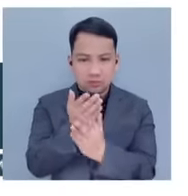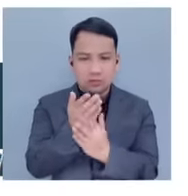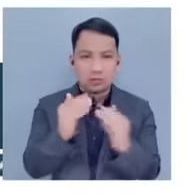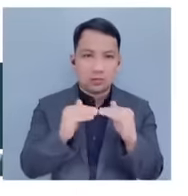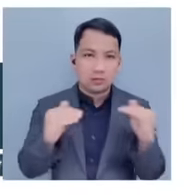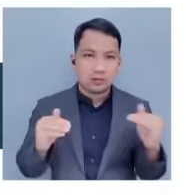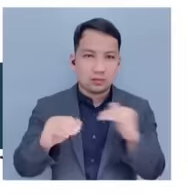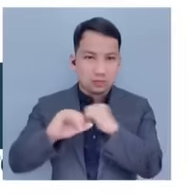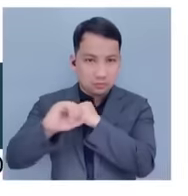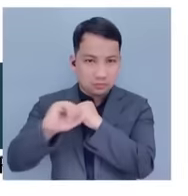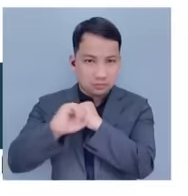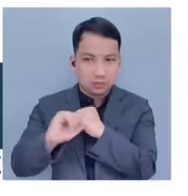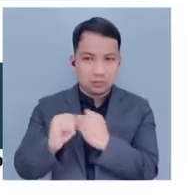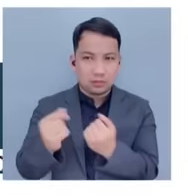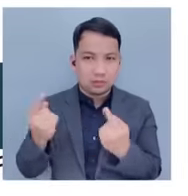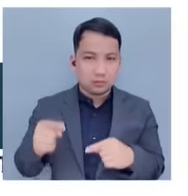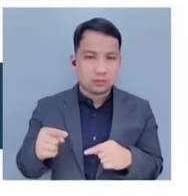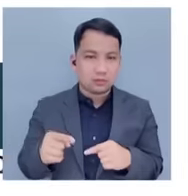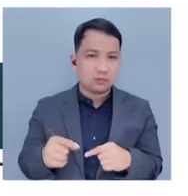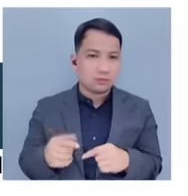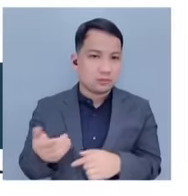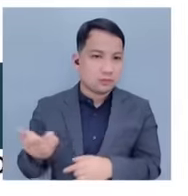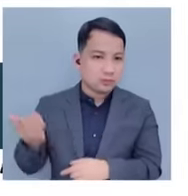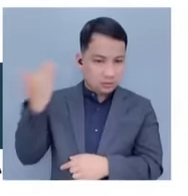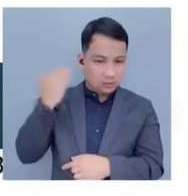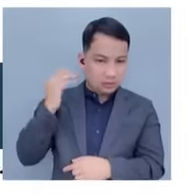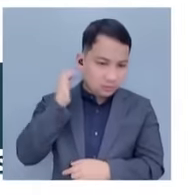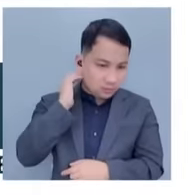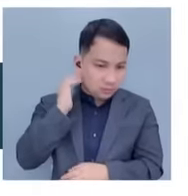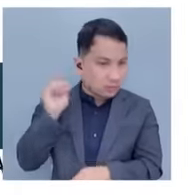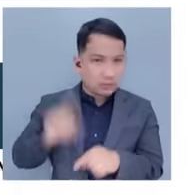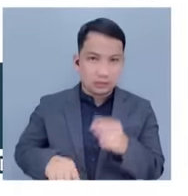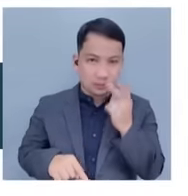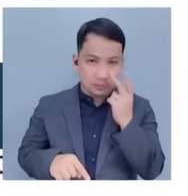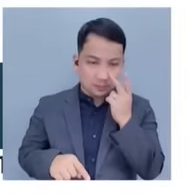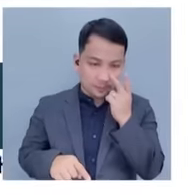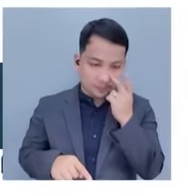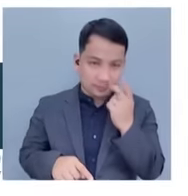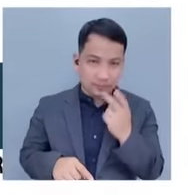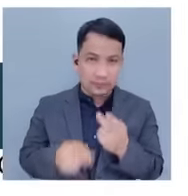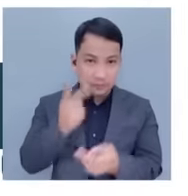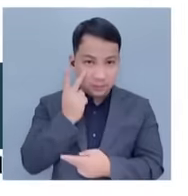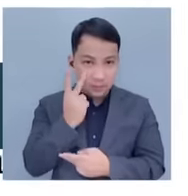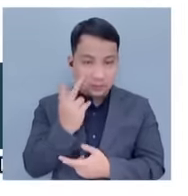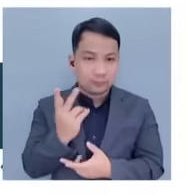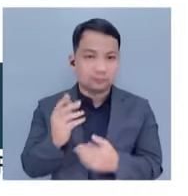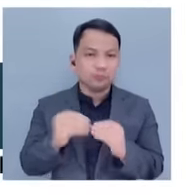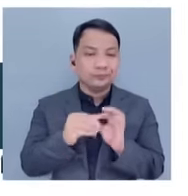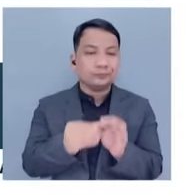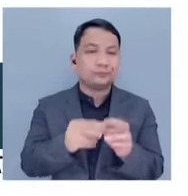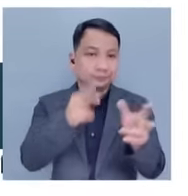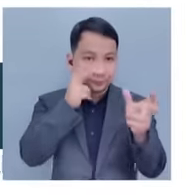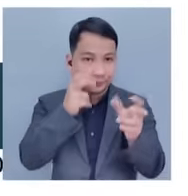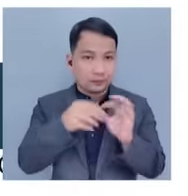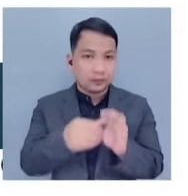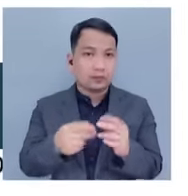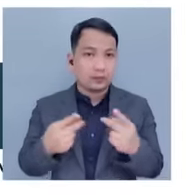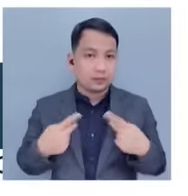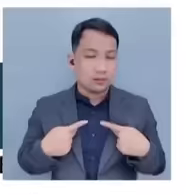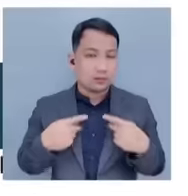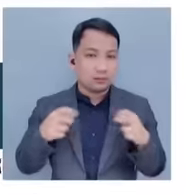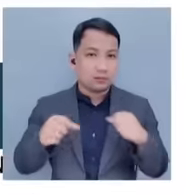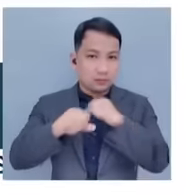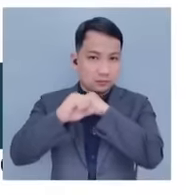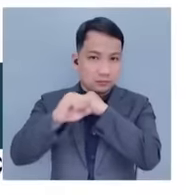campaign. And in their bailiwicks in Mindanao, they must have seen these, or they must have heard that there's this campaign